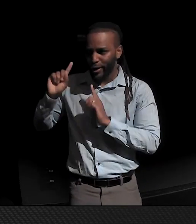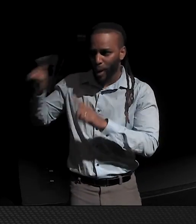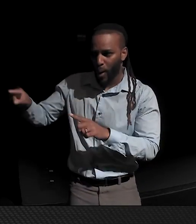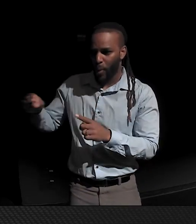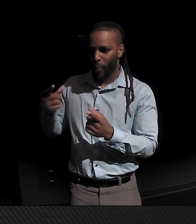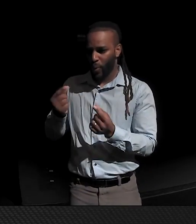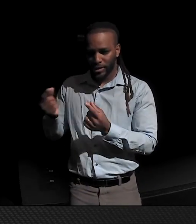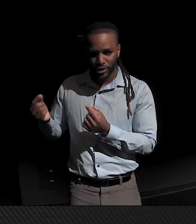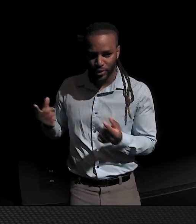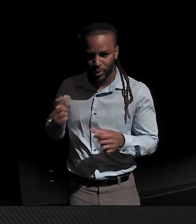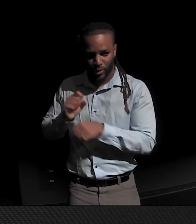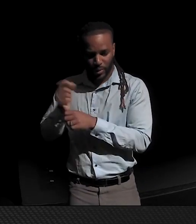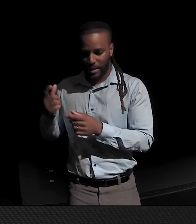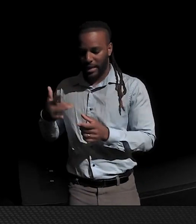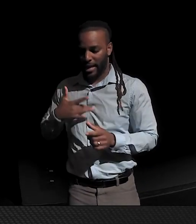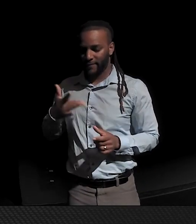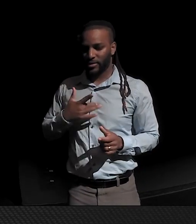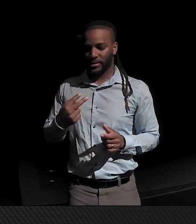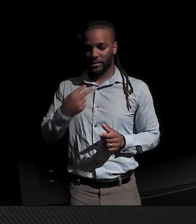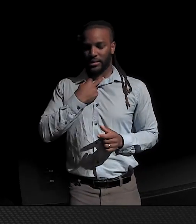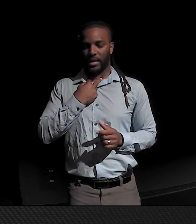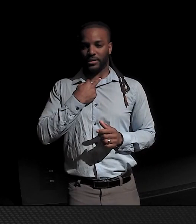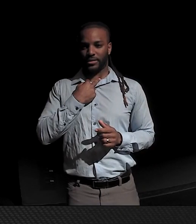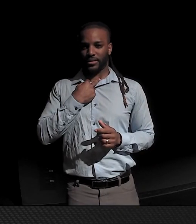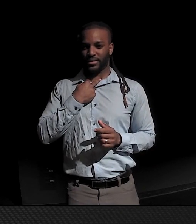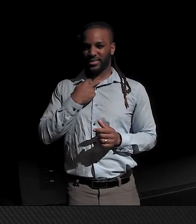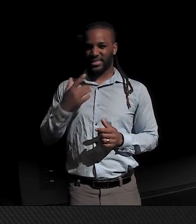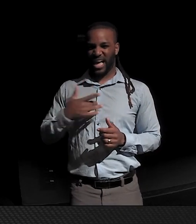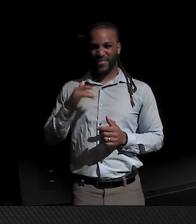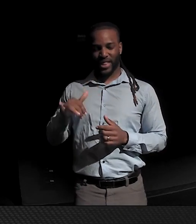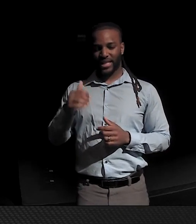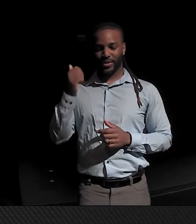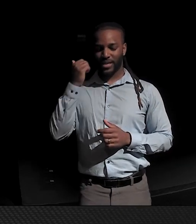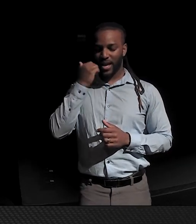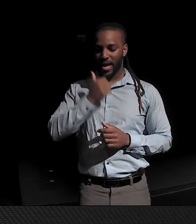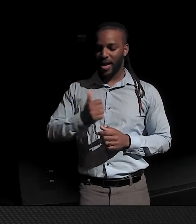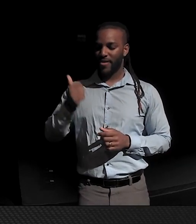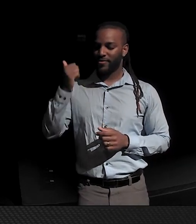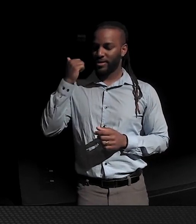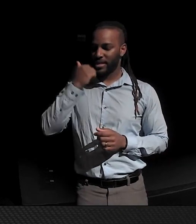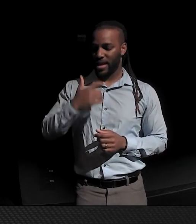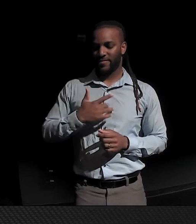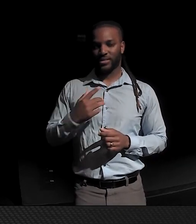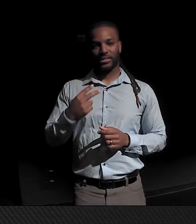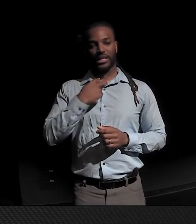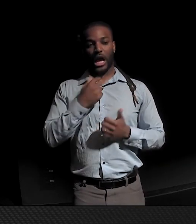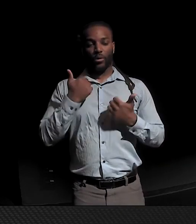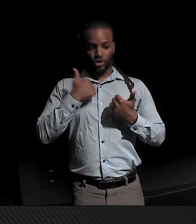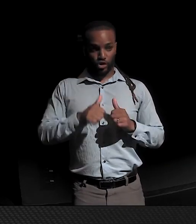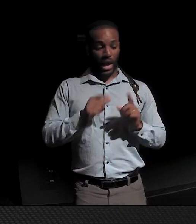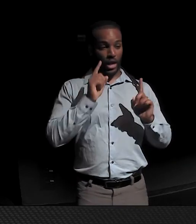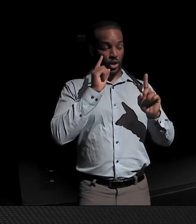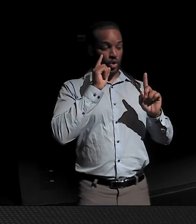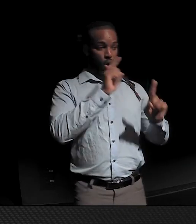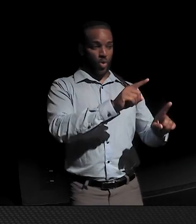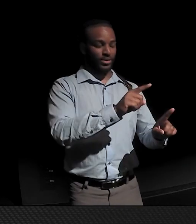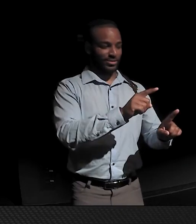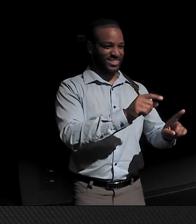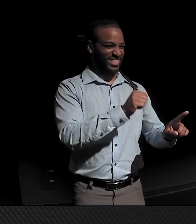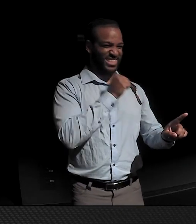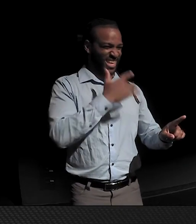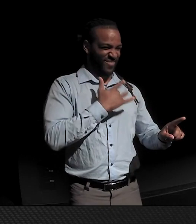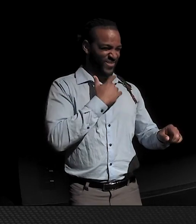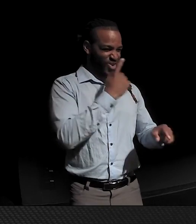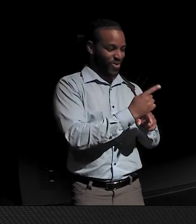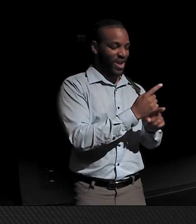do. So I just felt stuck. And I felt like that just was day after day after day. And I just felt stuck. I would try to go one direction and it didn't feel right. And I'd go another